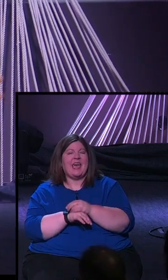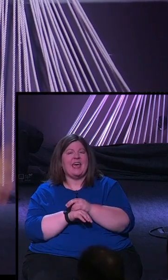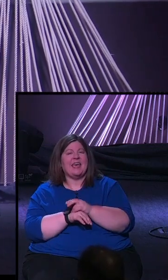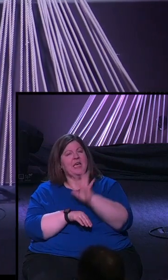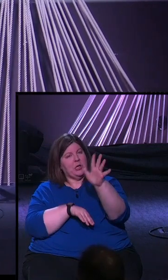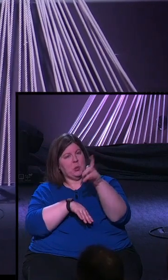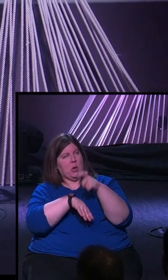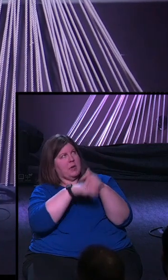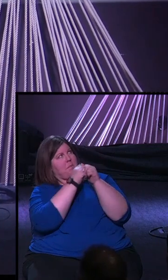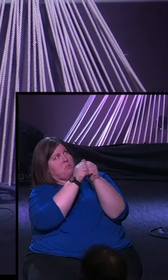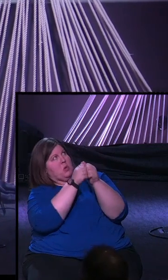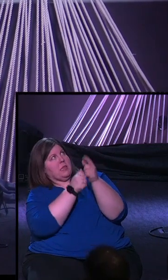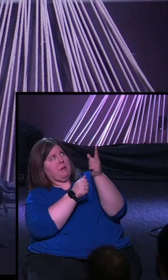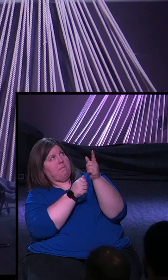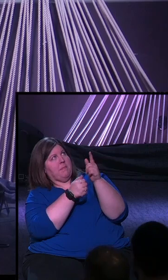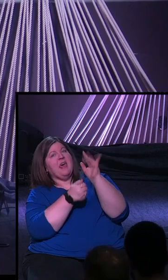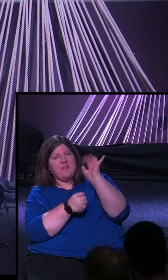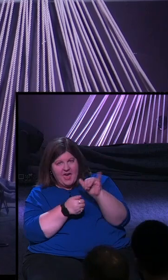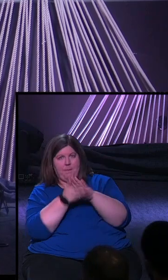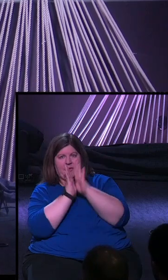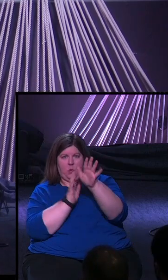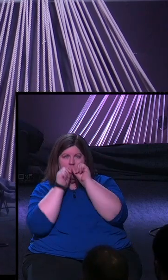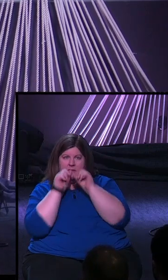time with the Lord be the benediction. Ask him